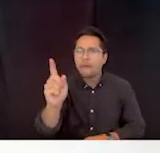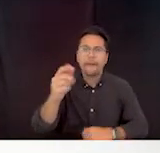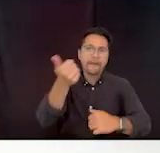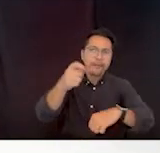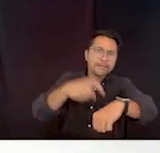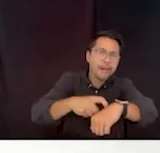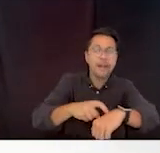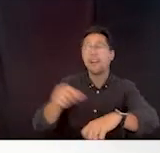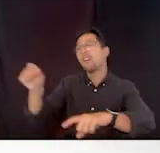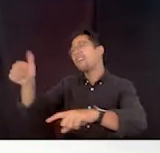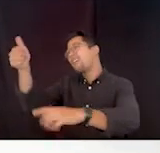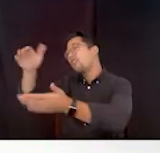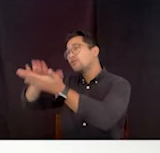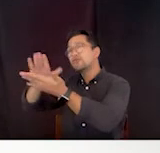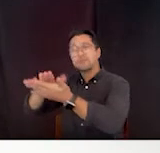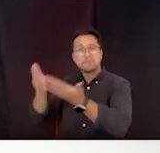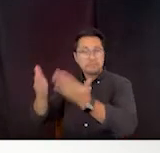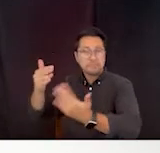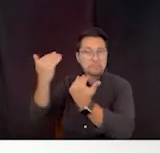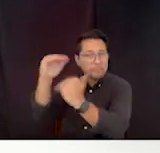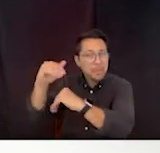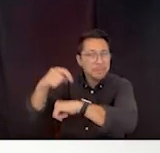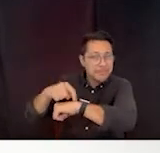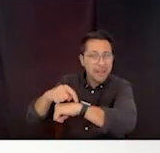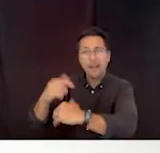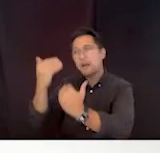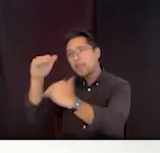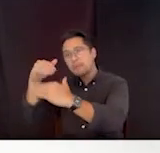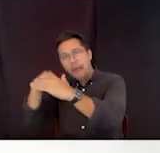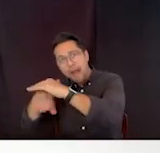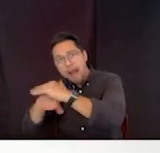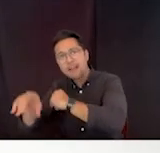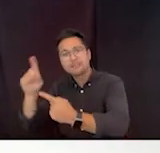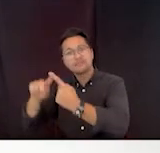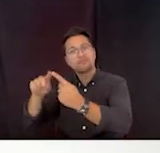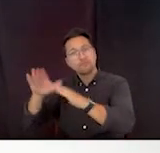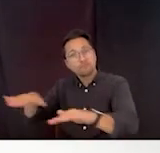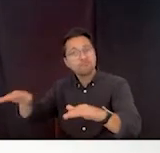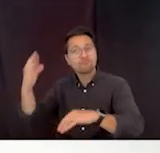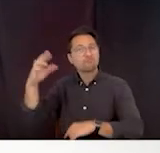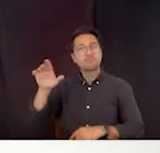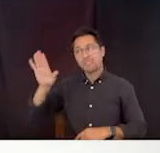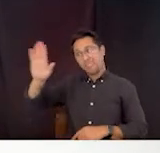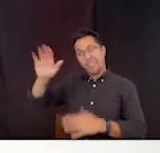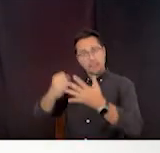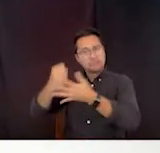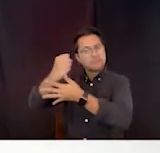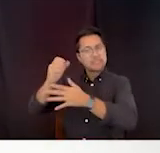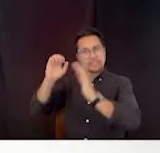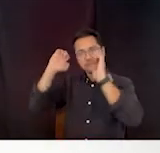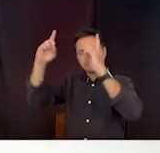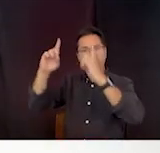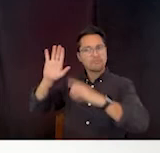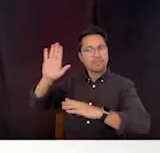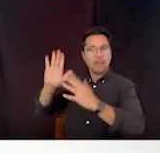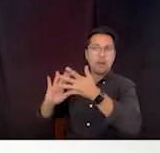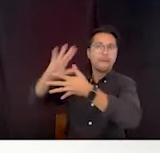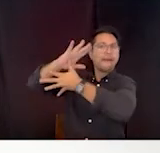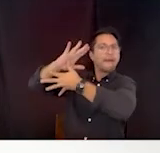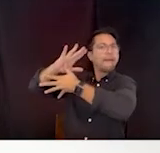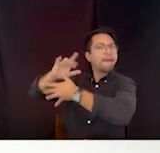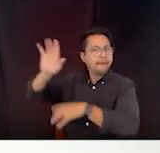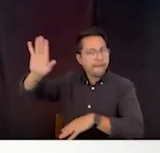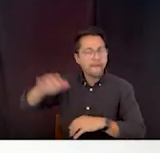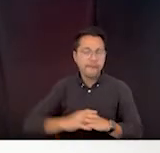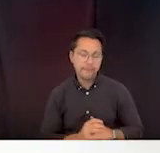necessary. Other schools may limit your time and limit your access to the child because they're looking at their education. That's their priority need. That's where they want